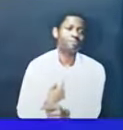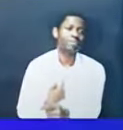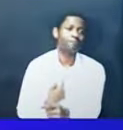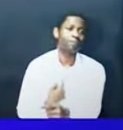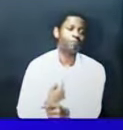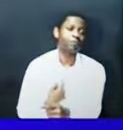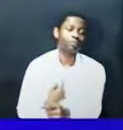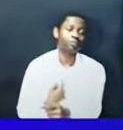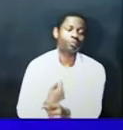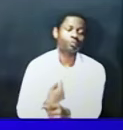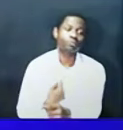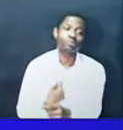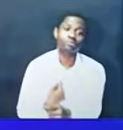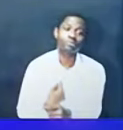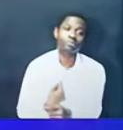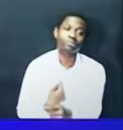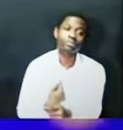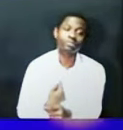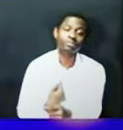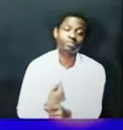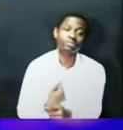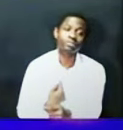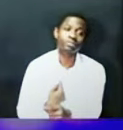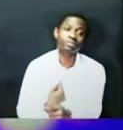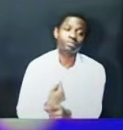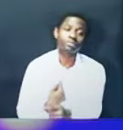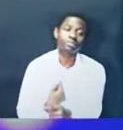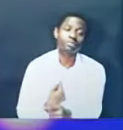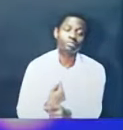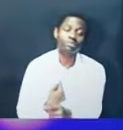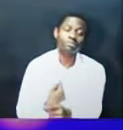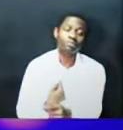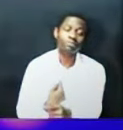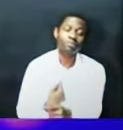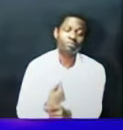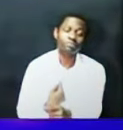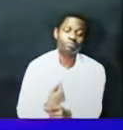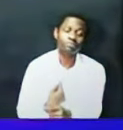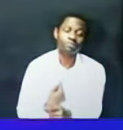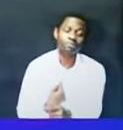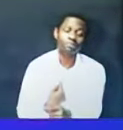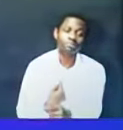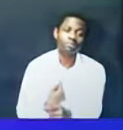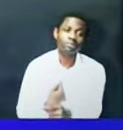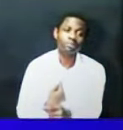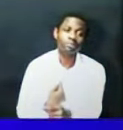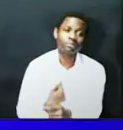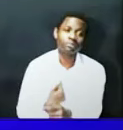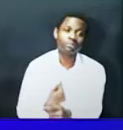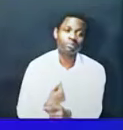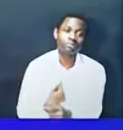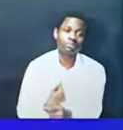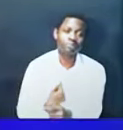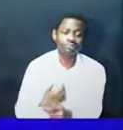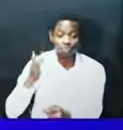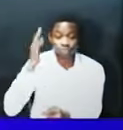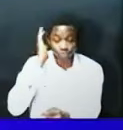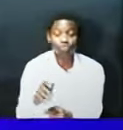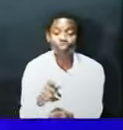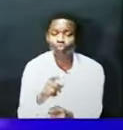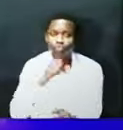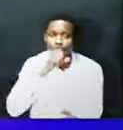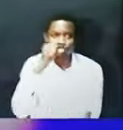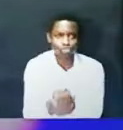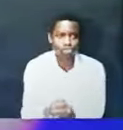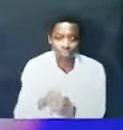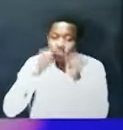Na waye nia me kachre wuyi. Na wan kame me wobakro o dobakro no enti. I will surely